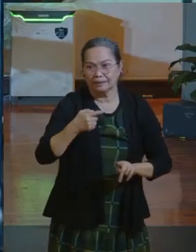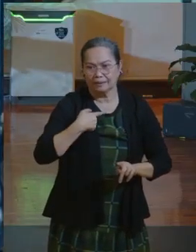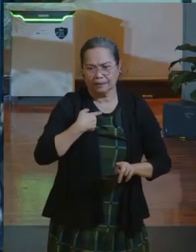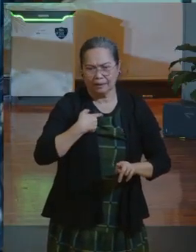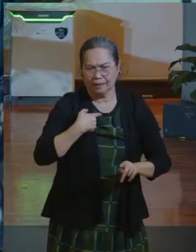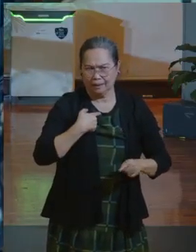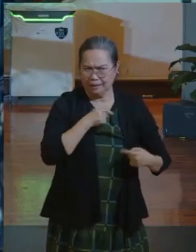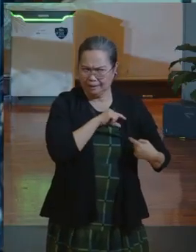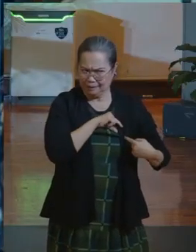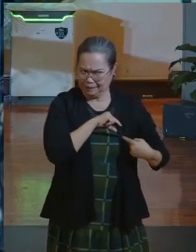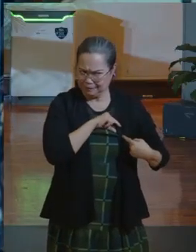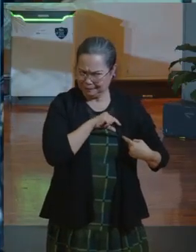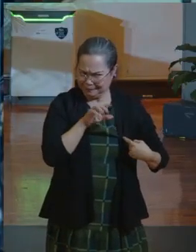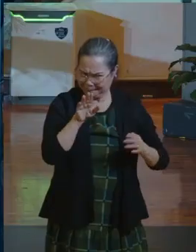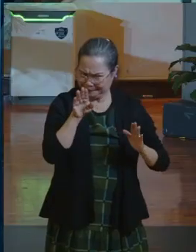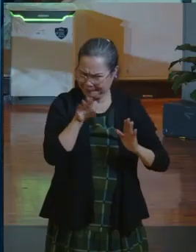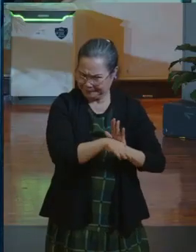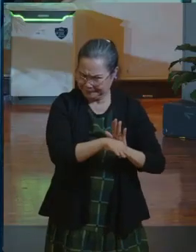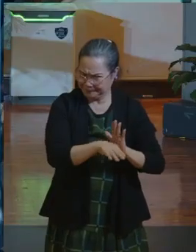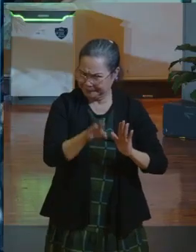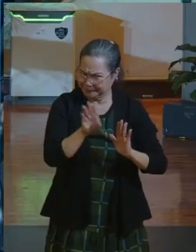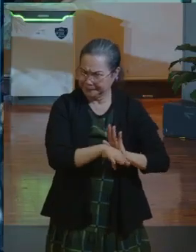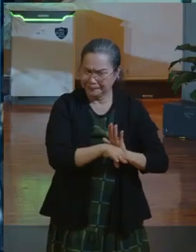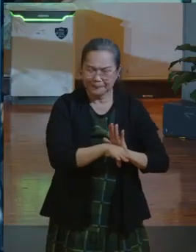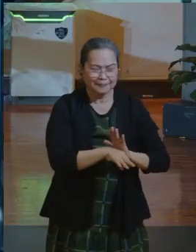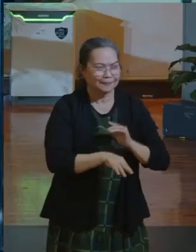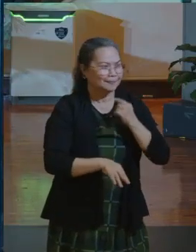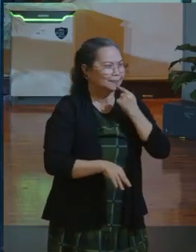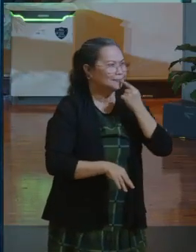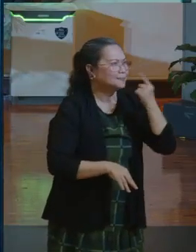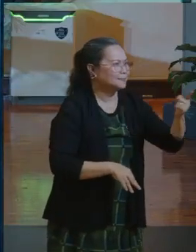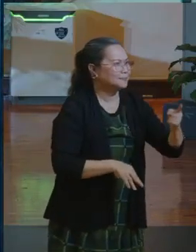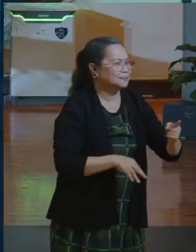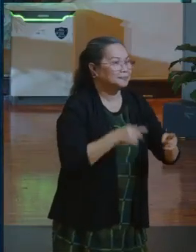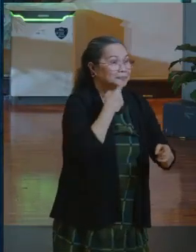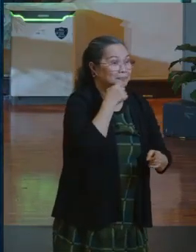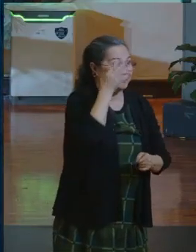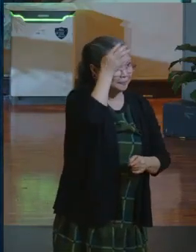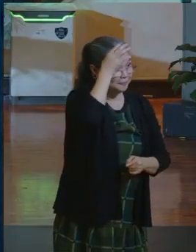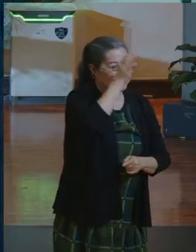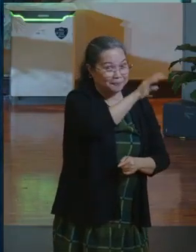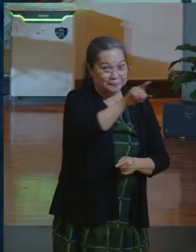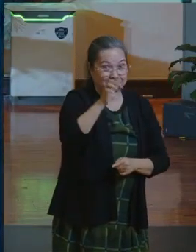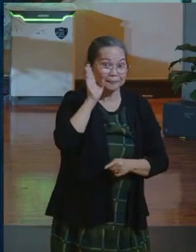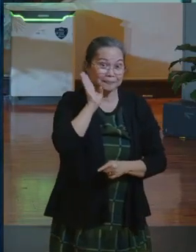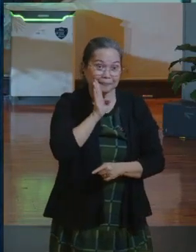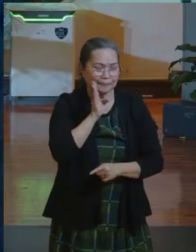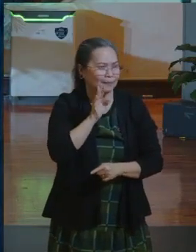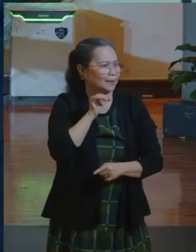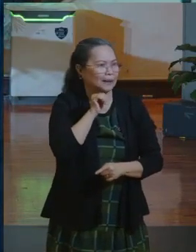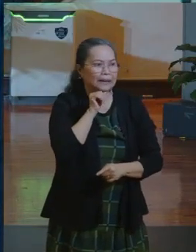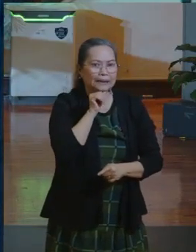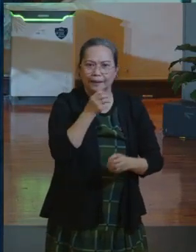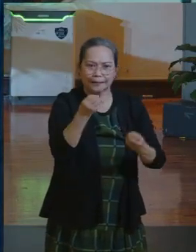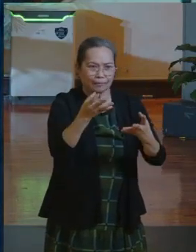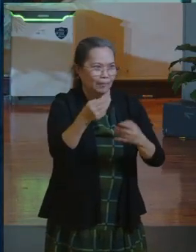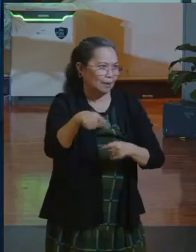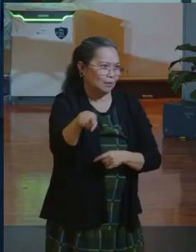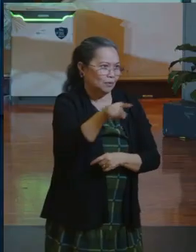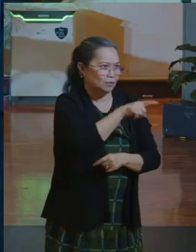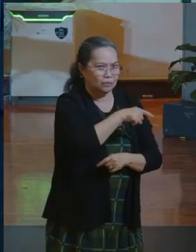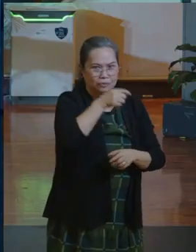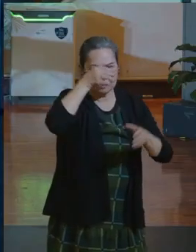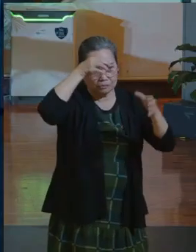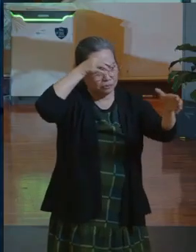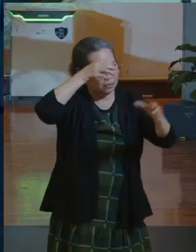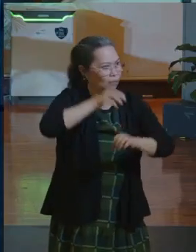chapter 1 verses 26 to 29. For consider your calling, brothers, not many of you were